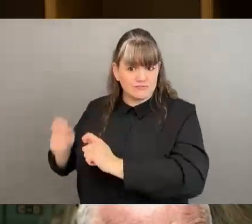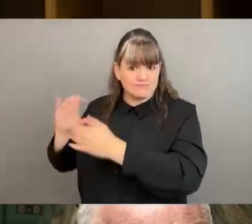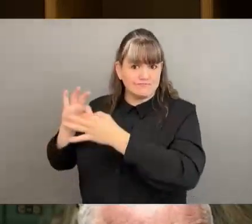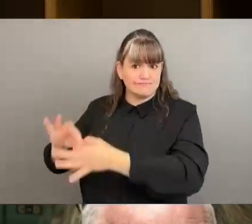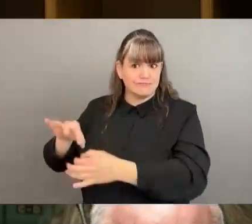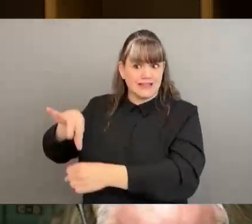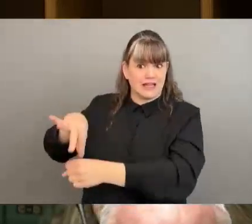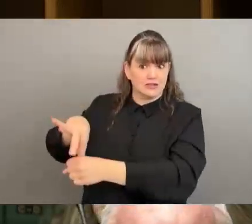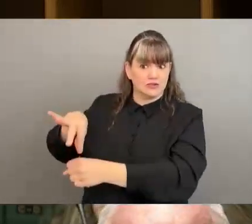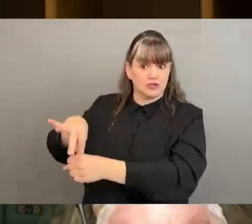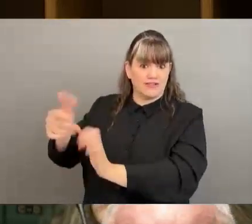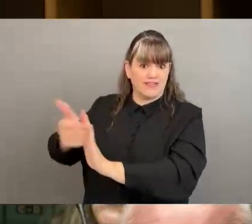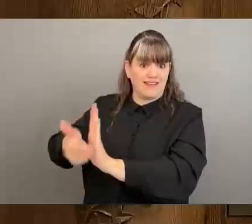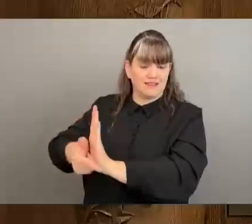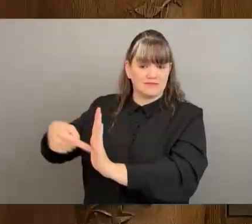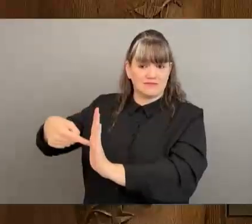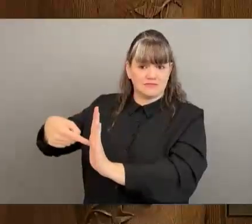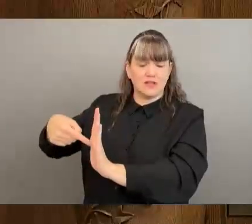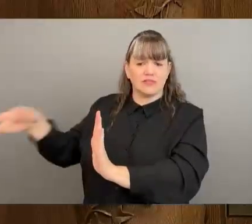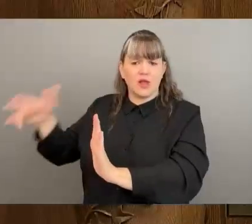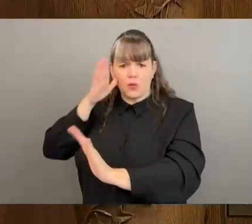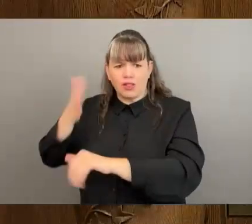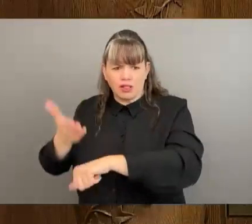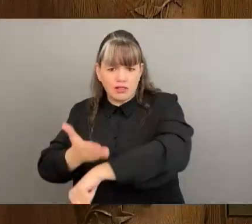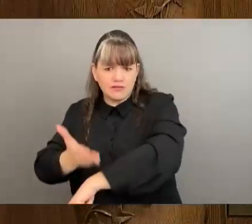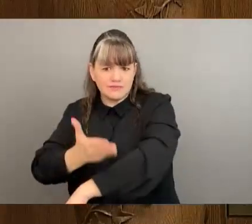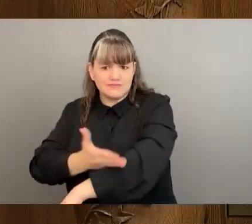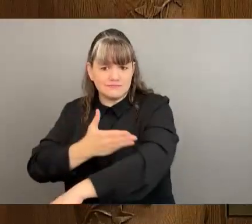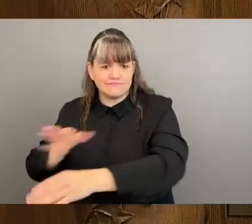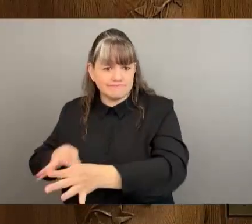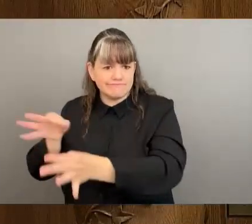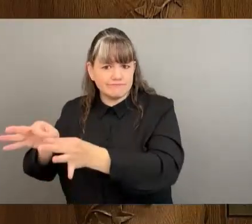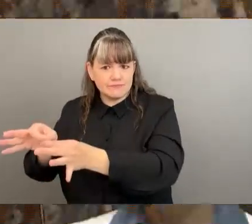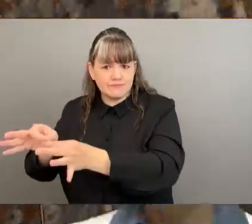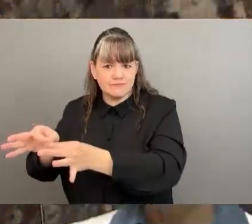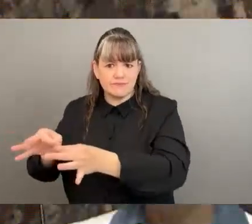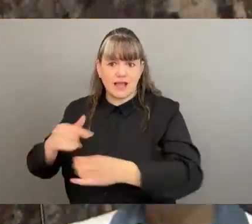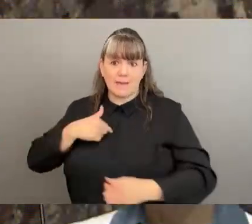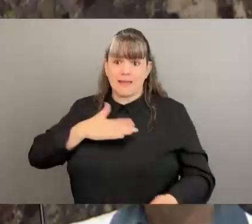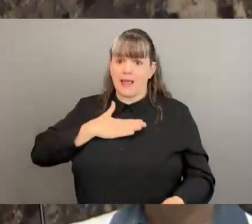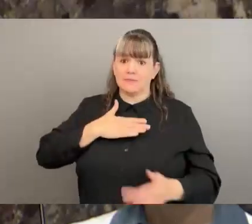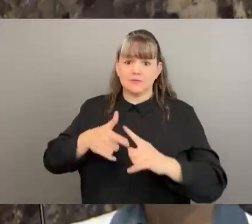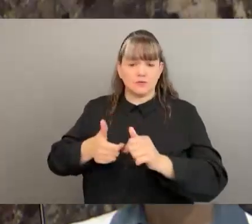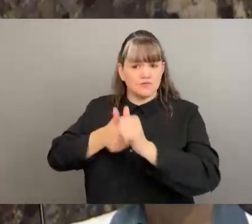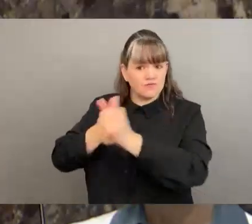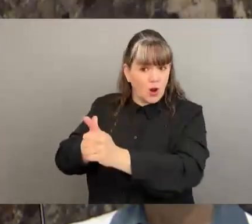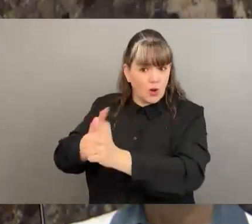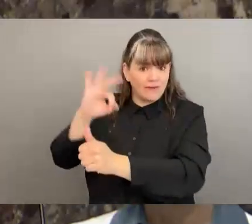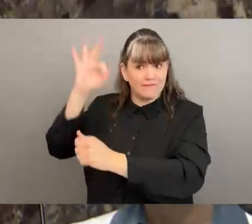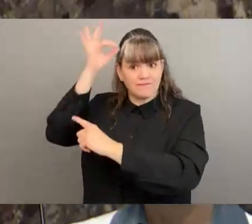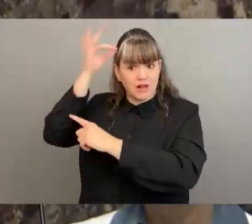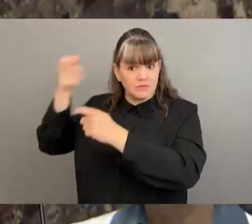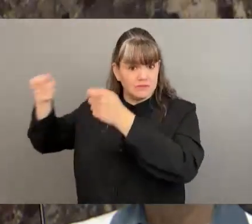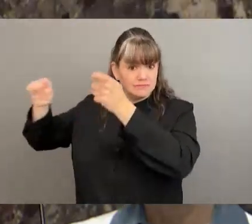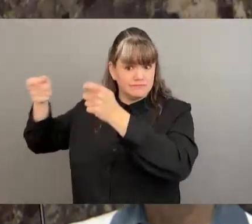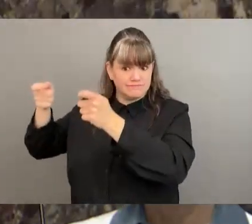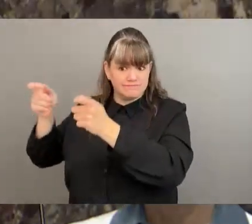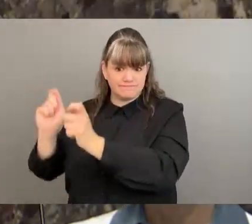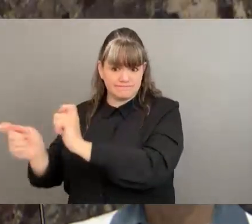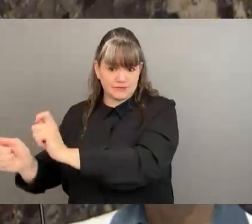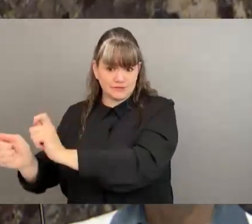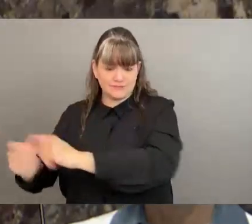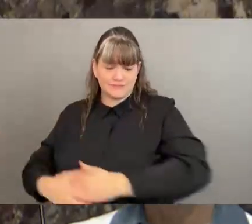Thank you. Member supplemental. Thank you, Mr. Speaker, and thank you for